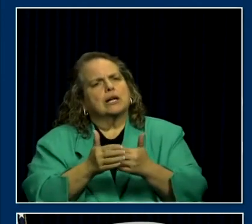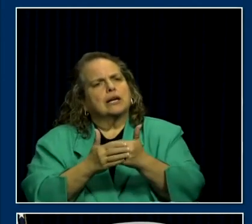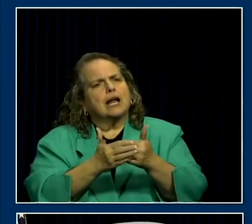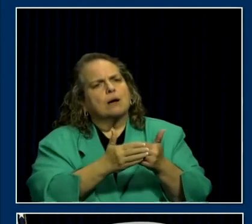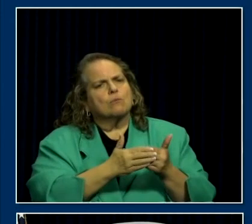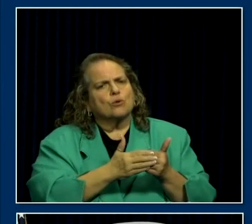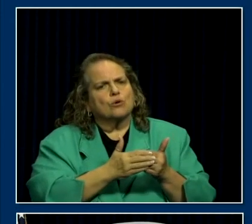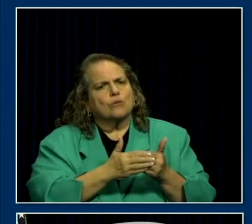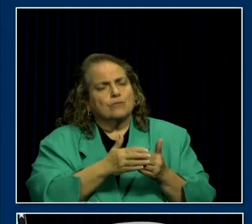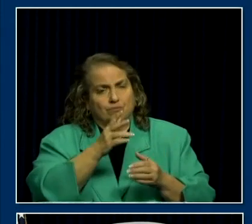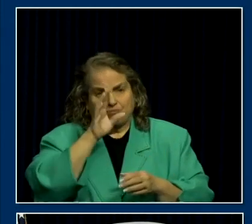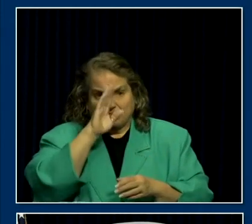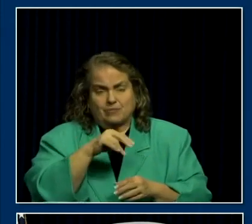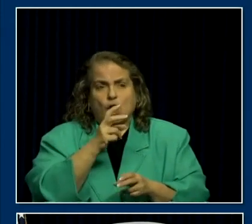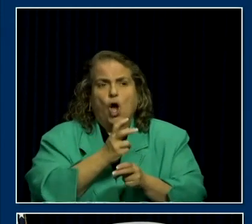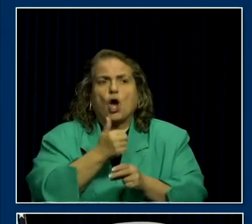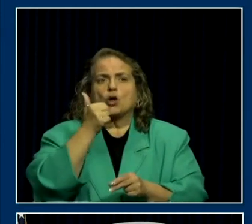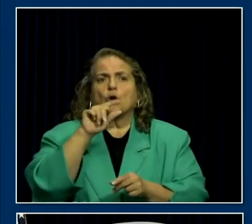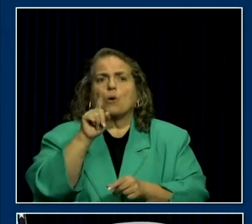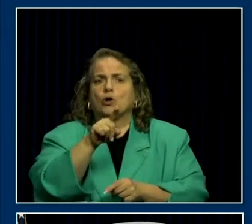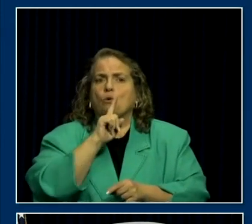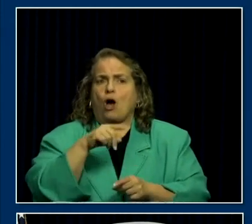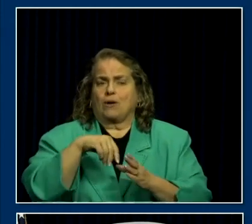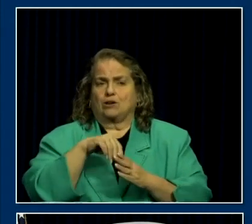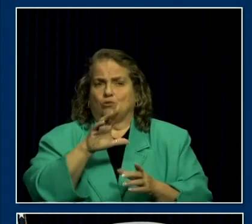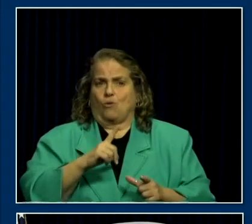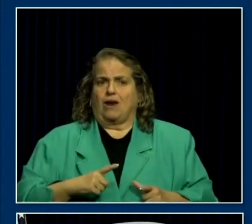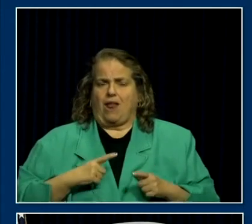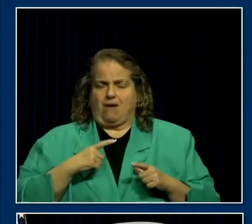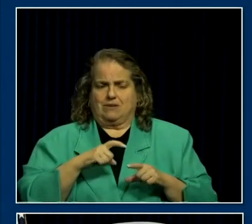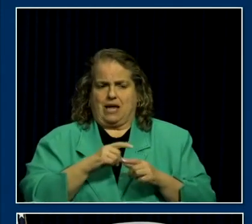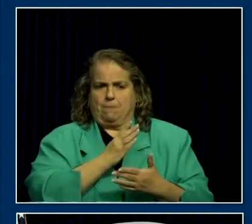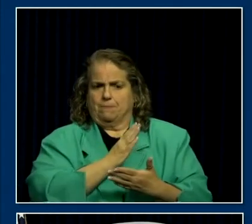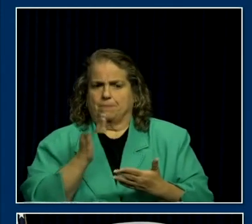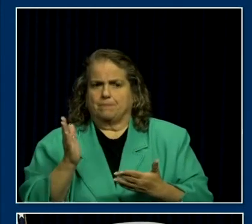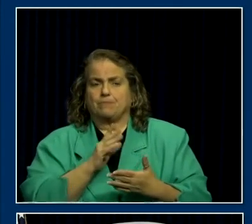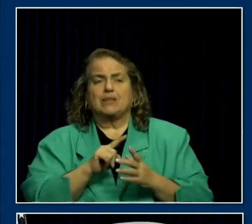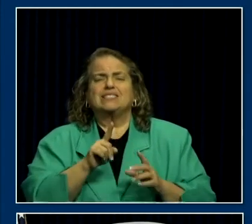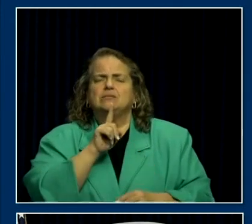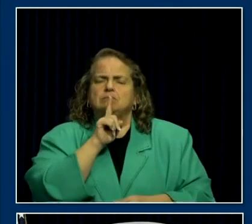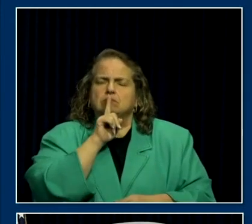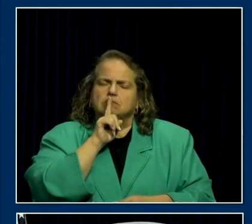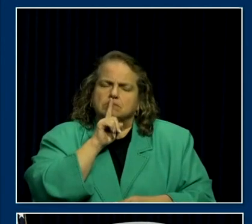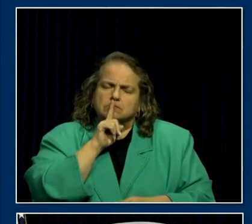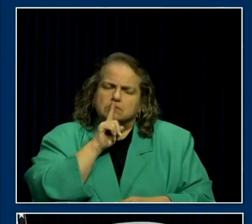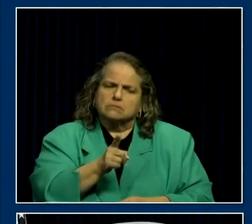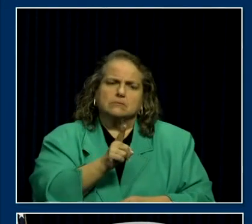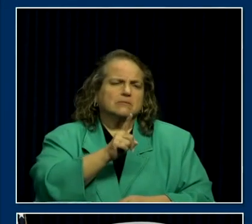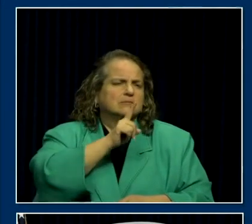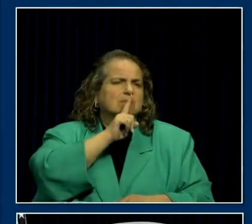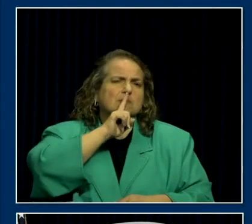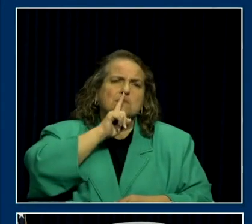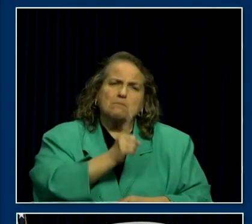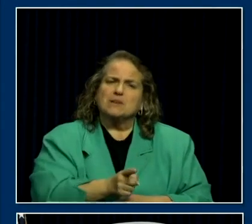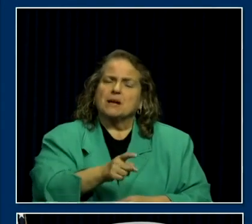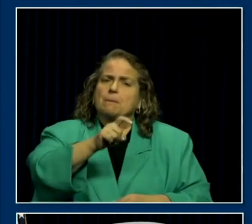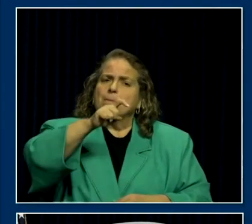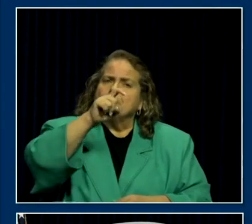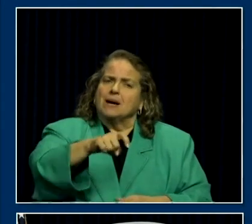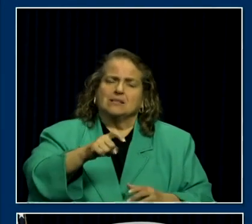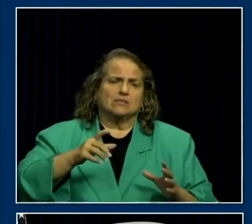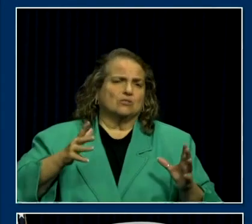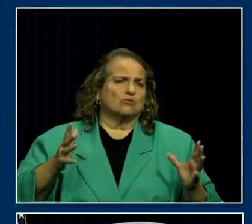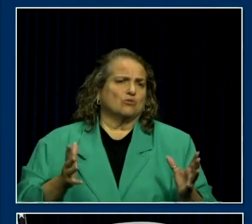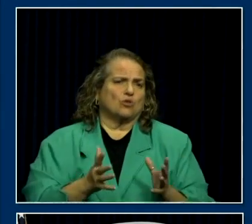maybe on where we are in life, but we truly have to encourage and push as much as we